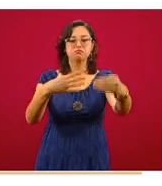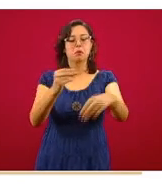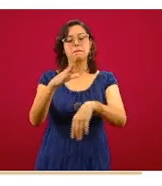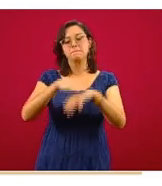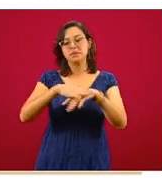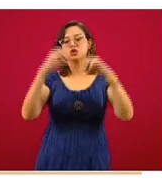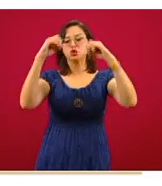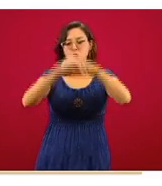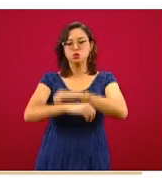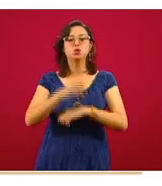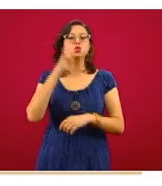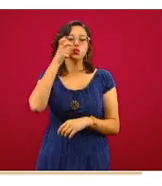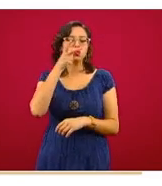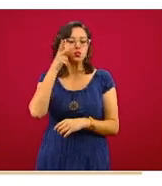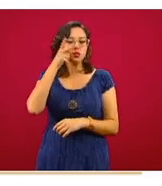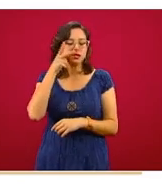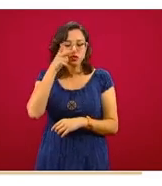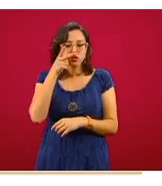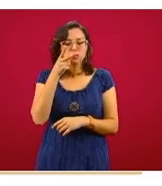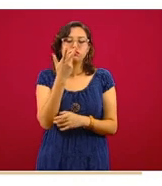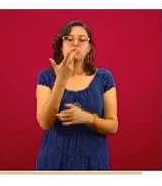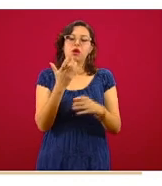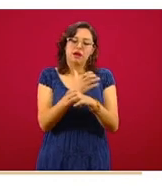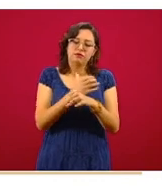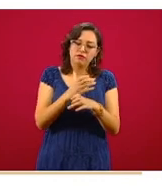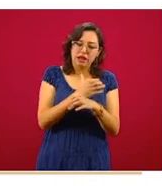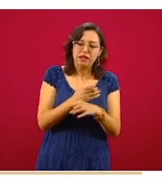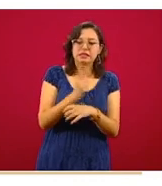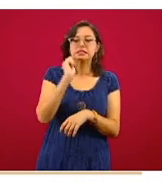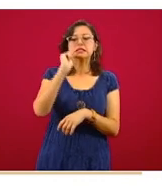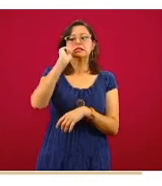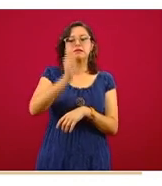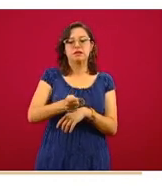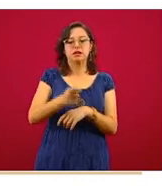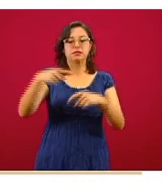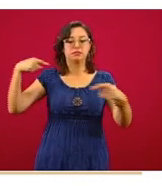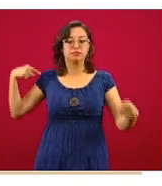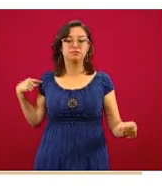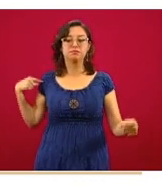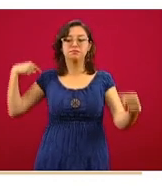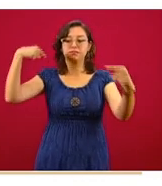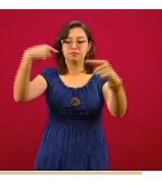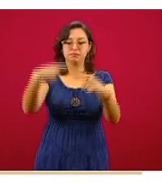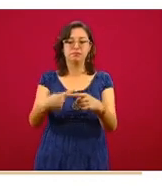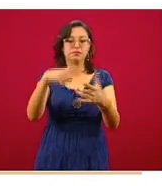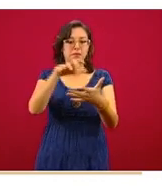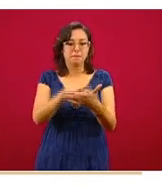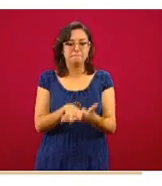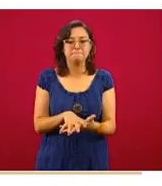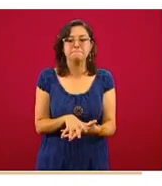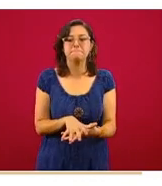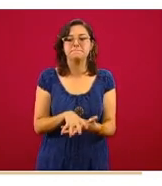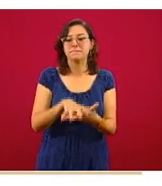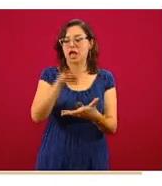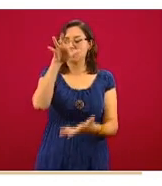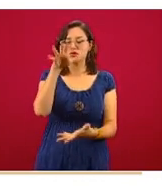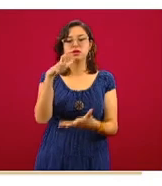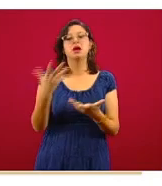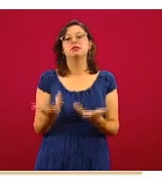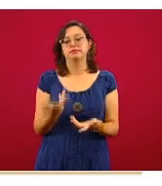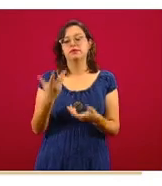dark red colorations, which indicate, of course, a very high concentration of cases per state.